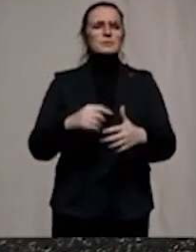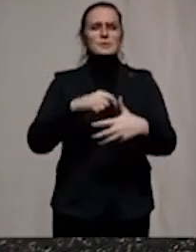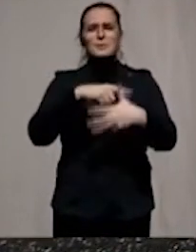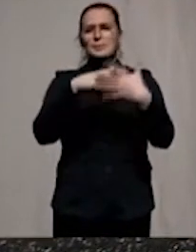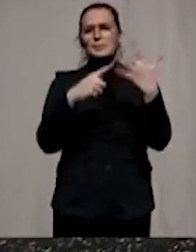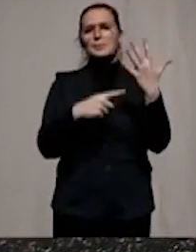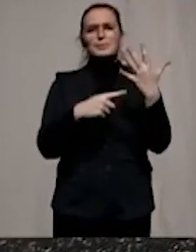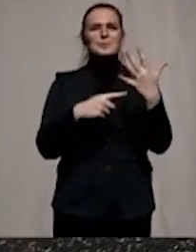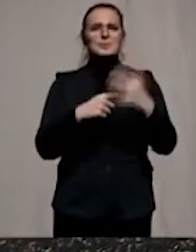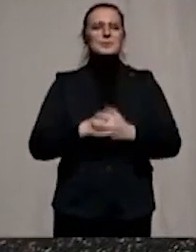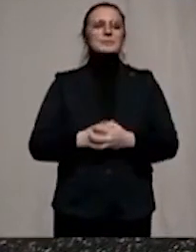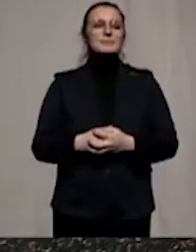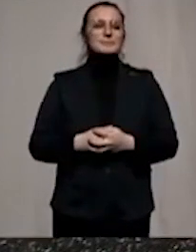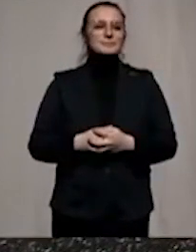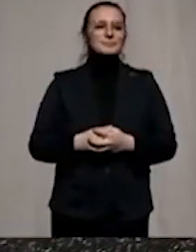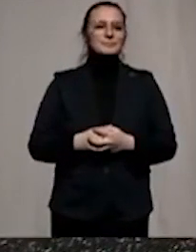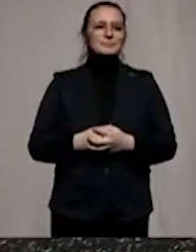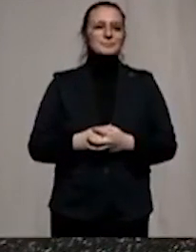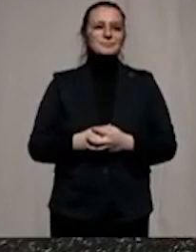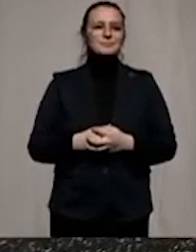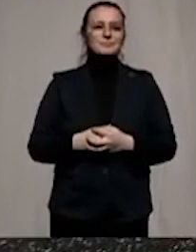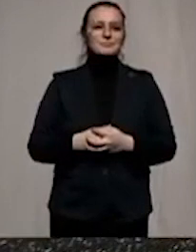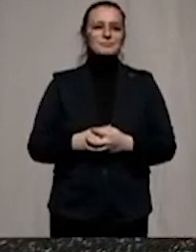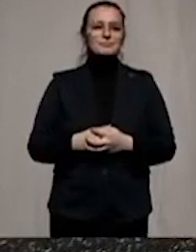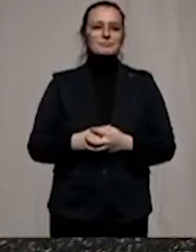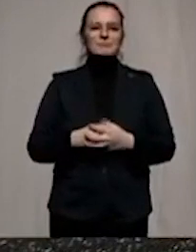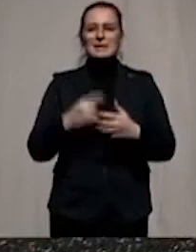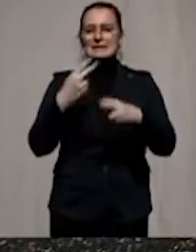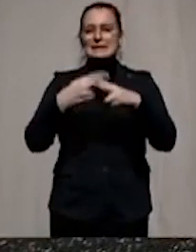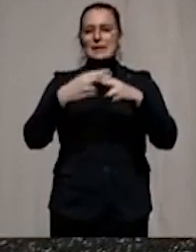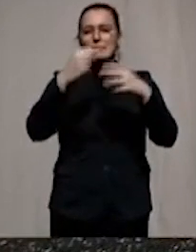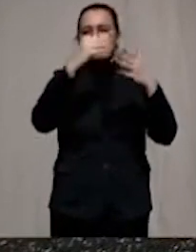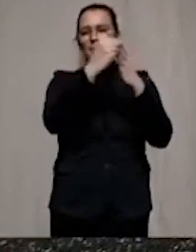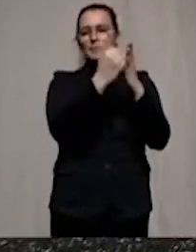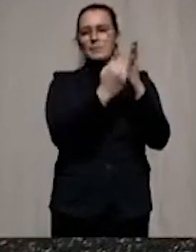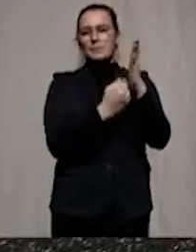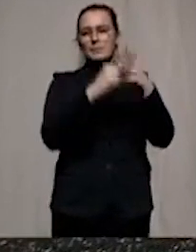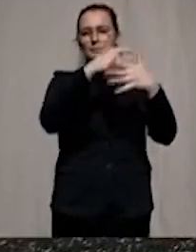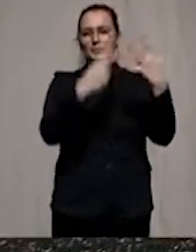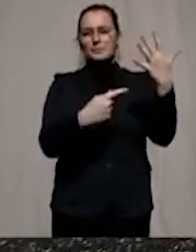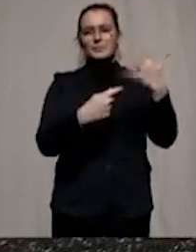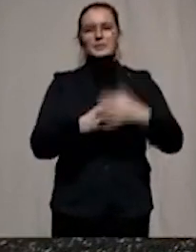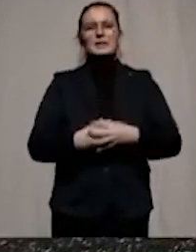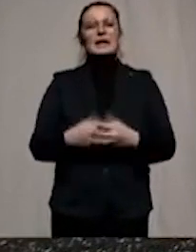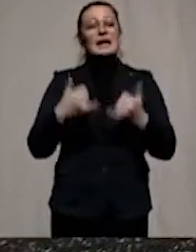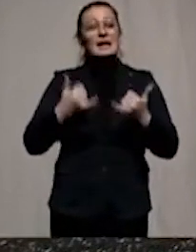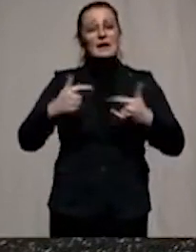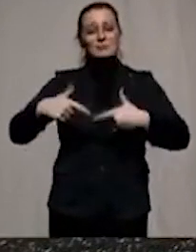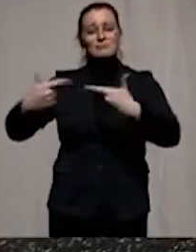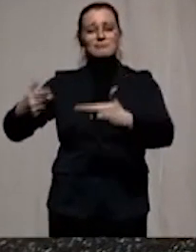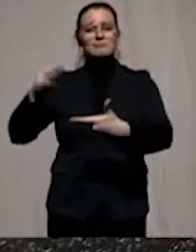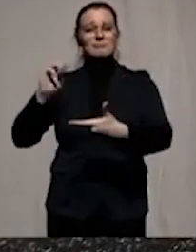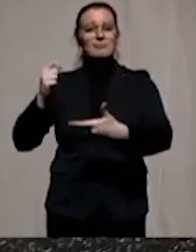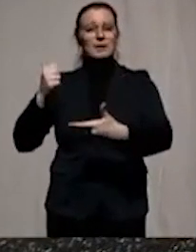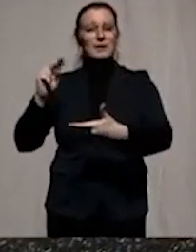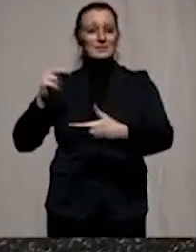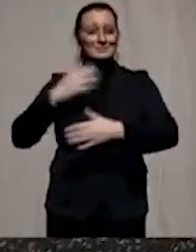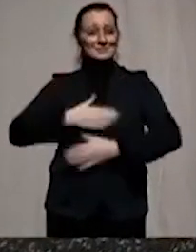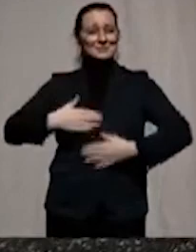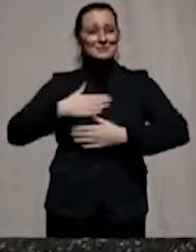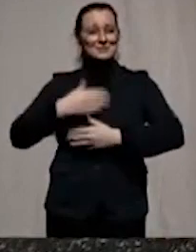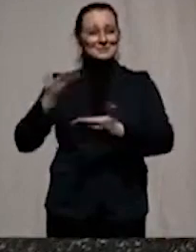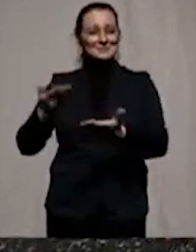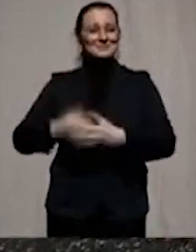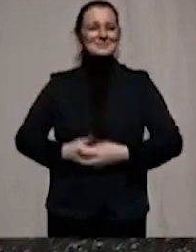Dunn, Ryan Gannon, Savannah Gannon, and Vicky Levac. And I'll pass it over to you, Megan. Enjoy. Hi. Take care.